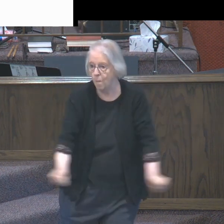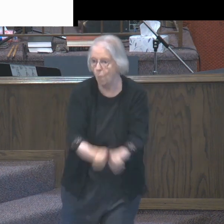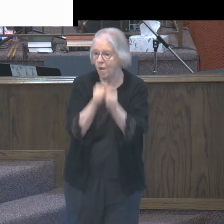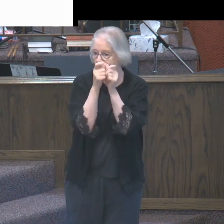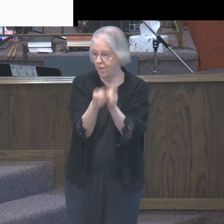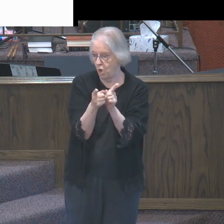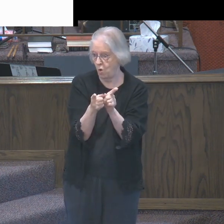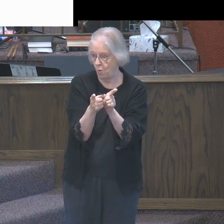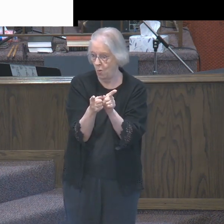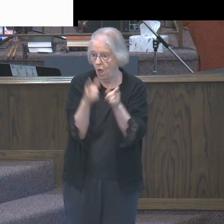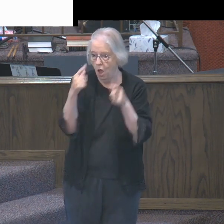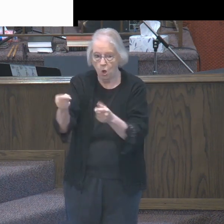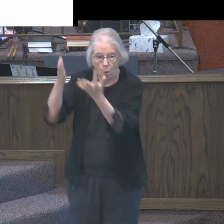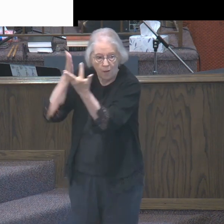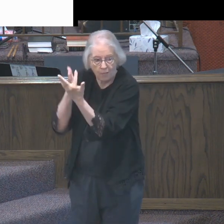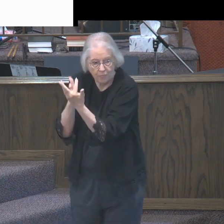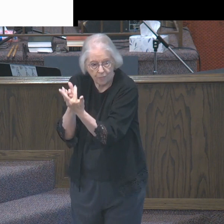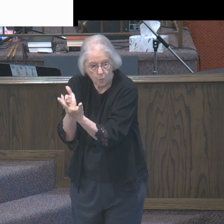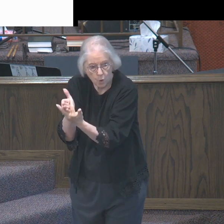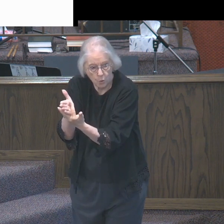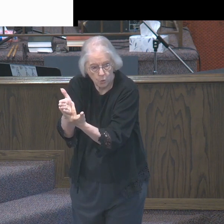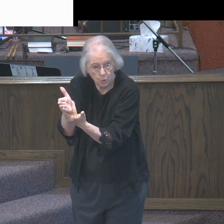perfecting your faith,